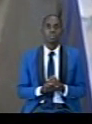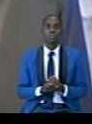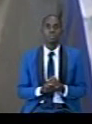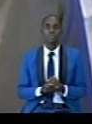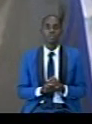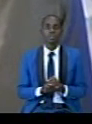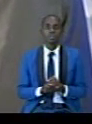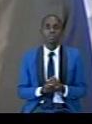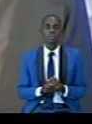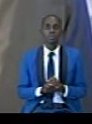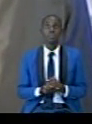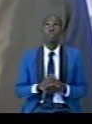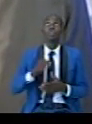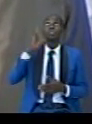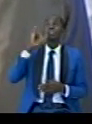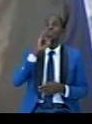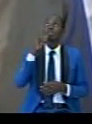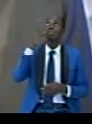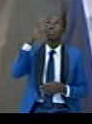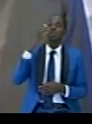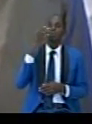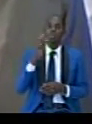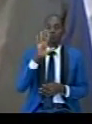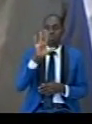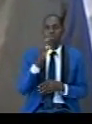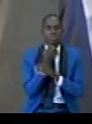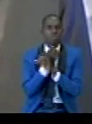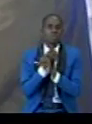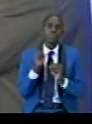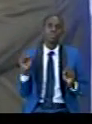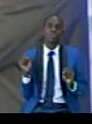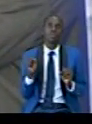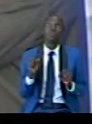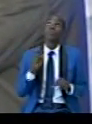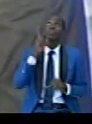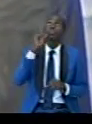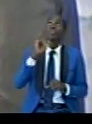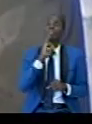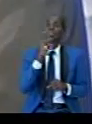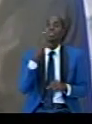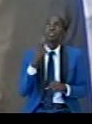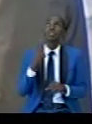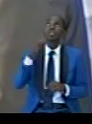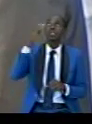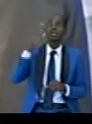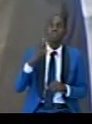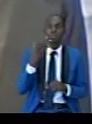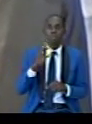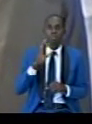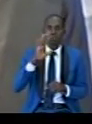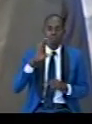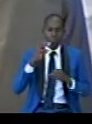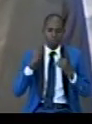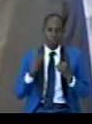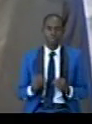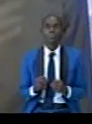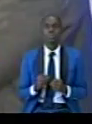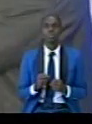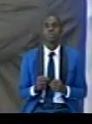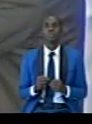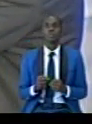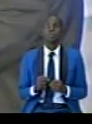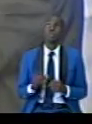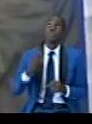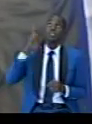It's the God of your salvation. It's the God of your strength. It's